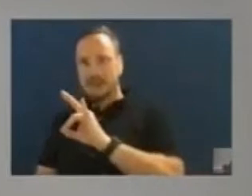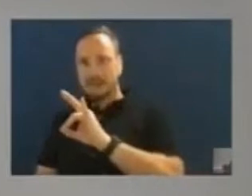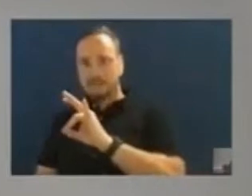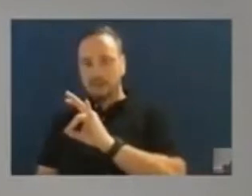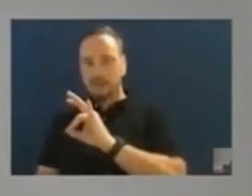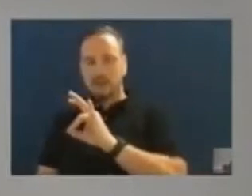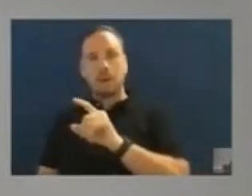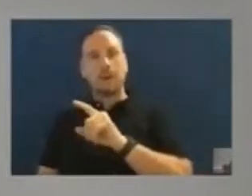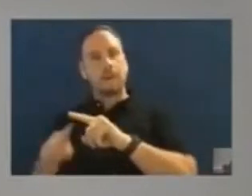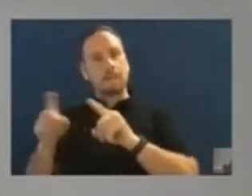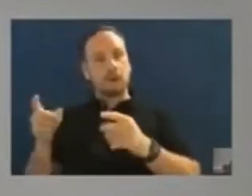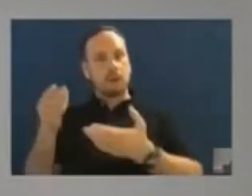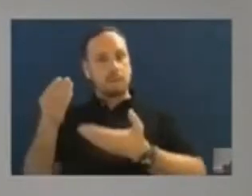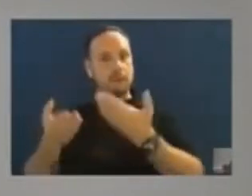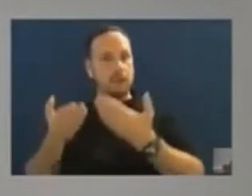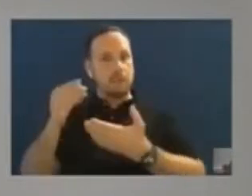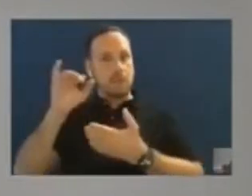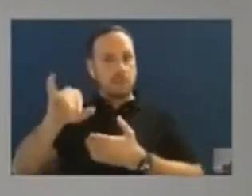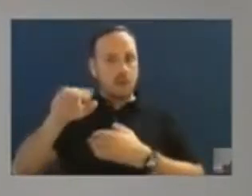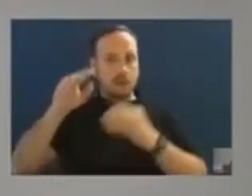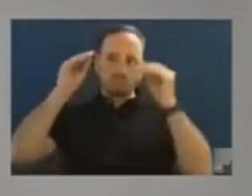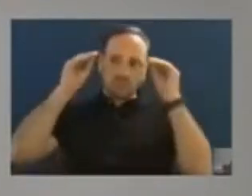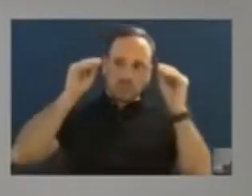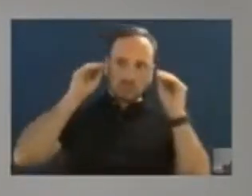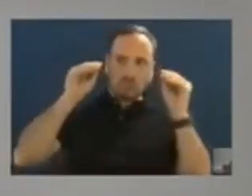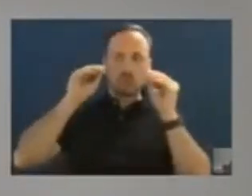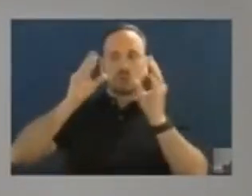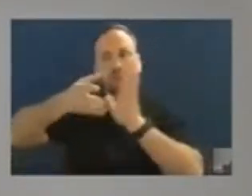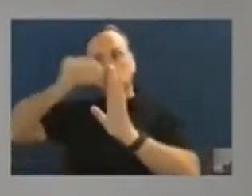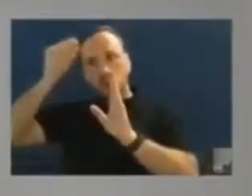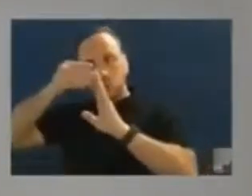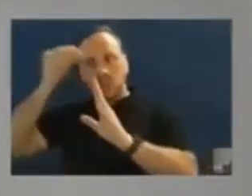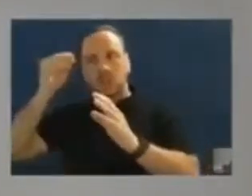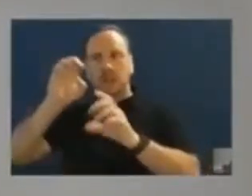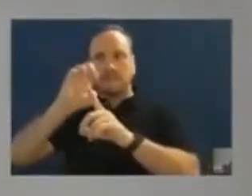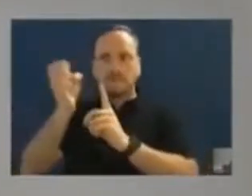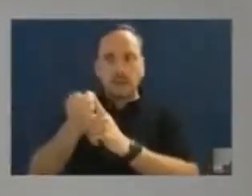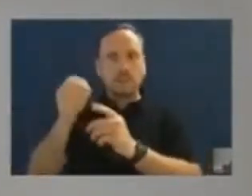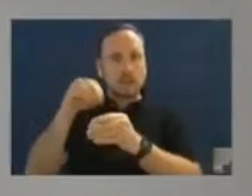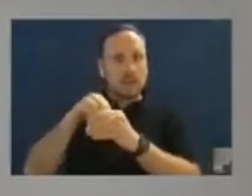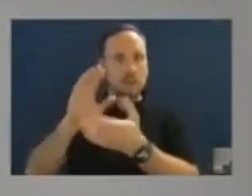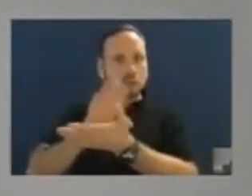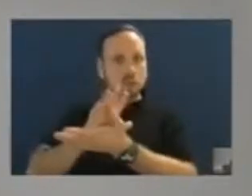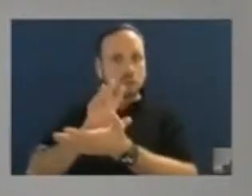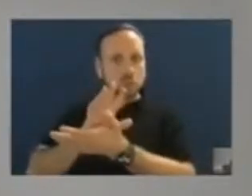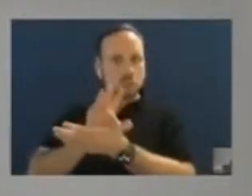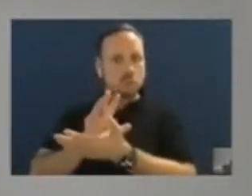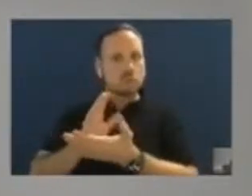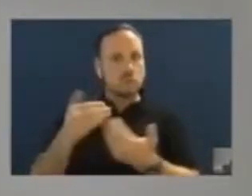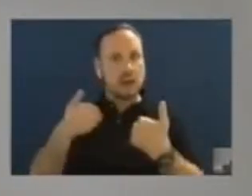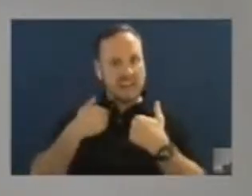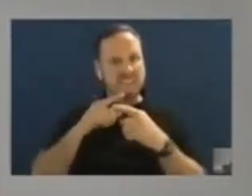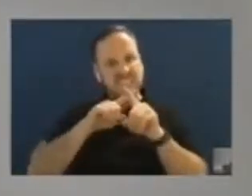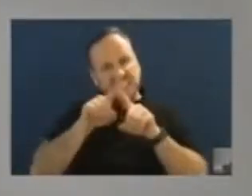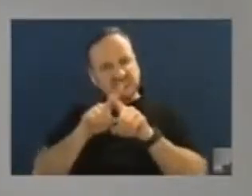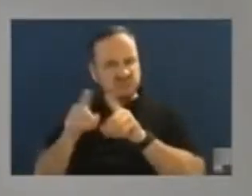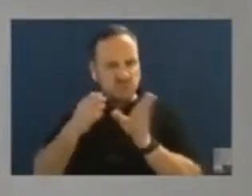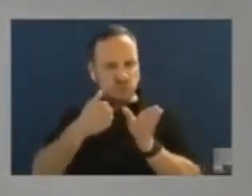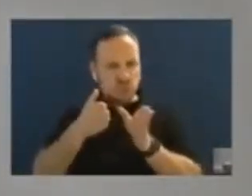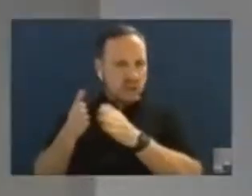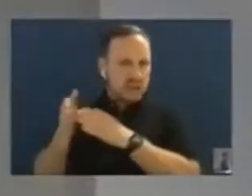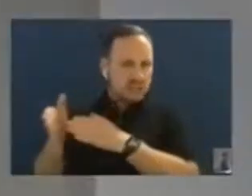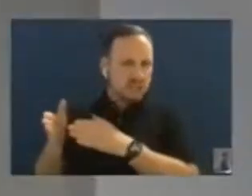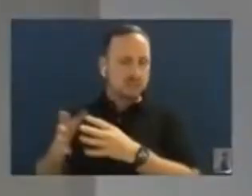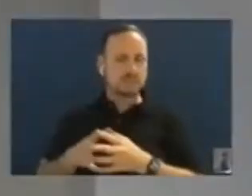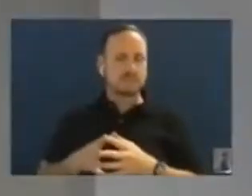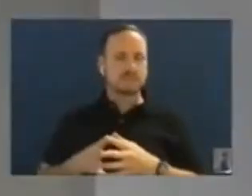maybe that's the teaching and learning environment in those schools that we talk about. So there are some other strategies. Thank you. And I certainly think